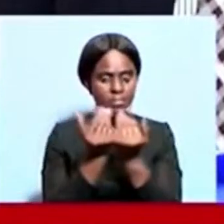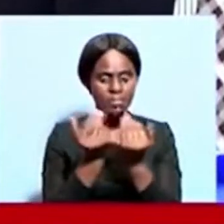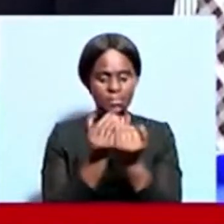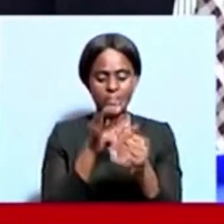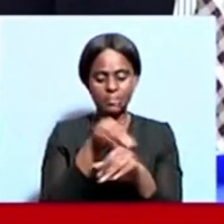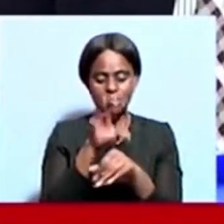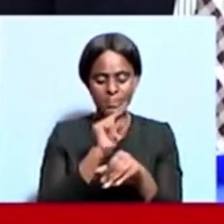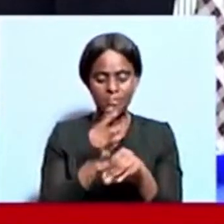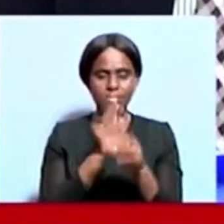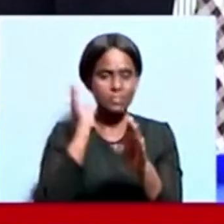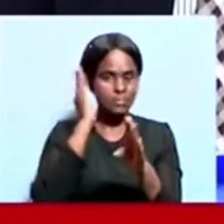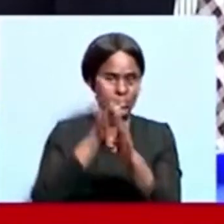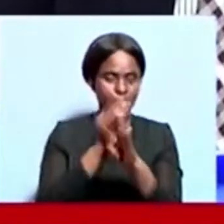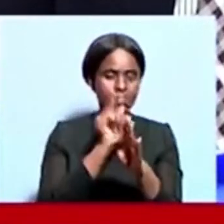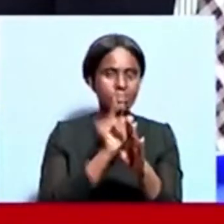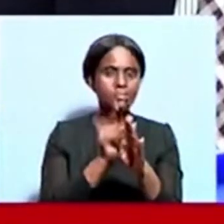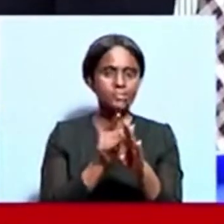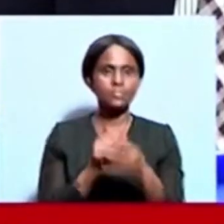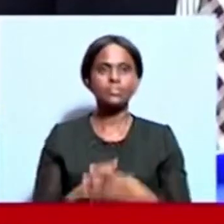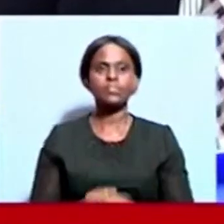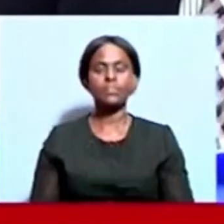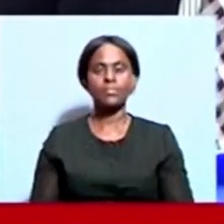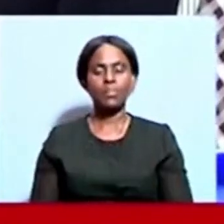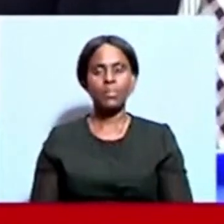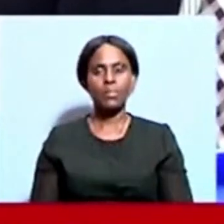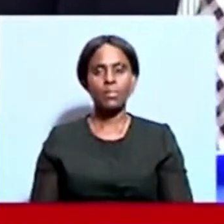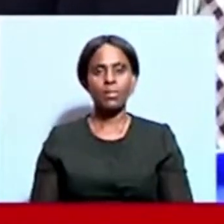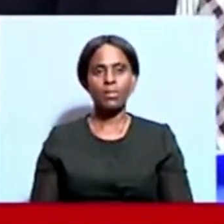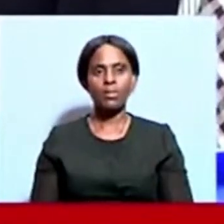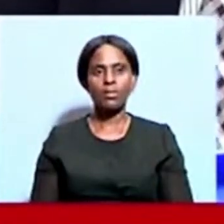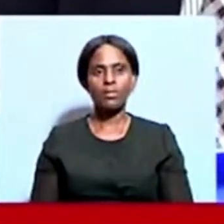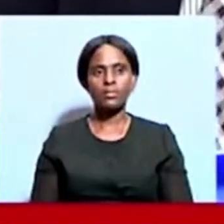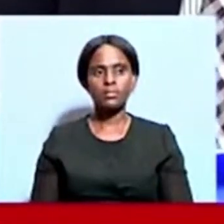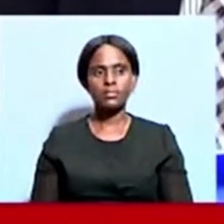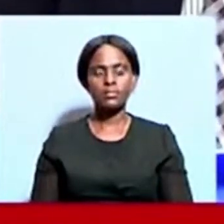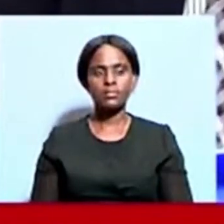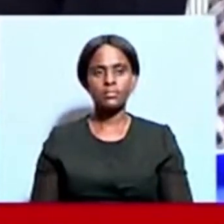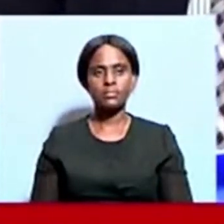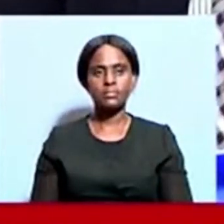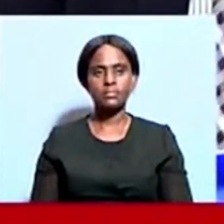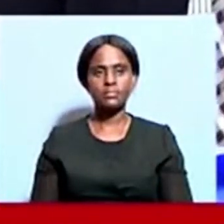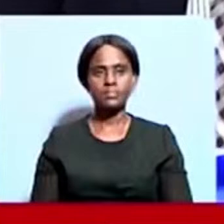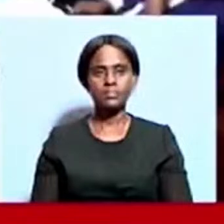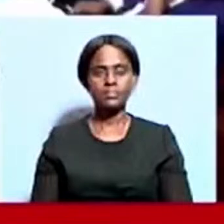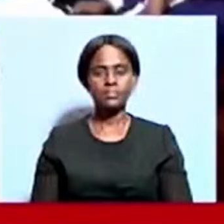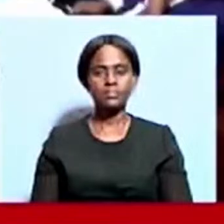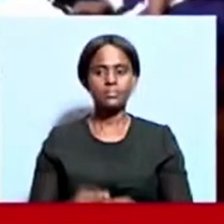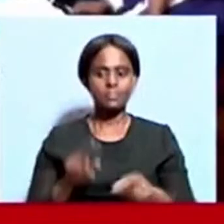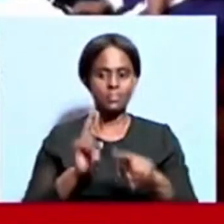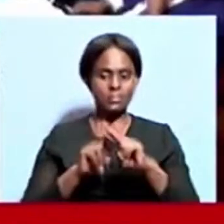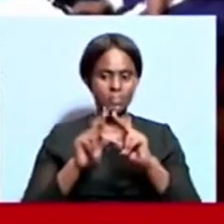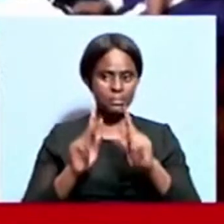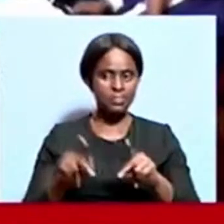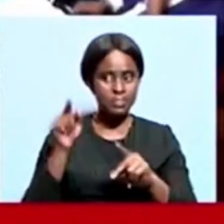I think we would stick to that. Thank you very much. Yes, yes.